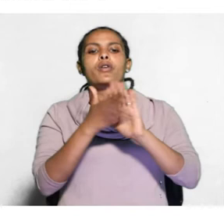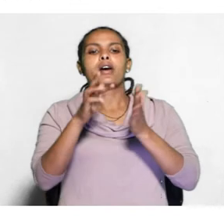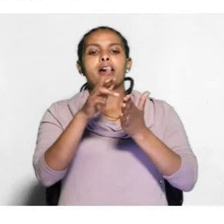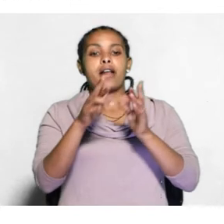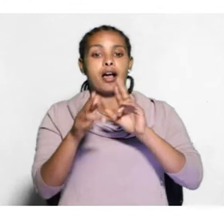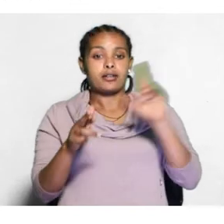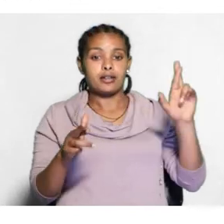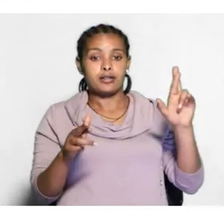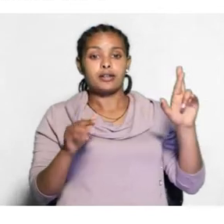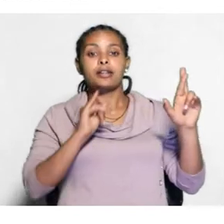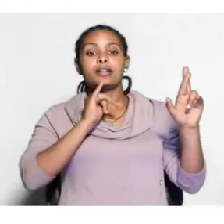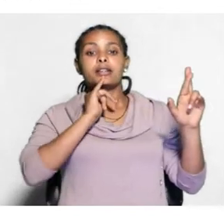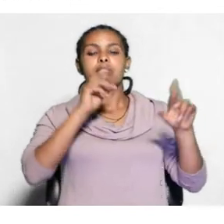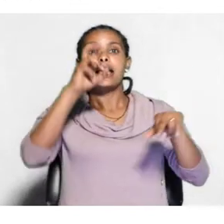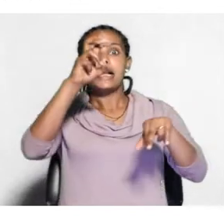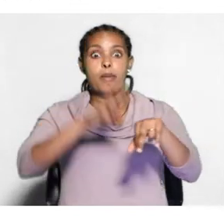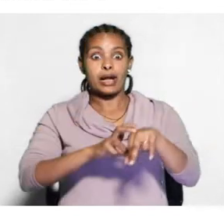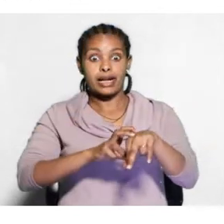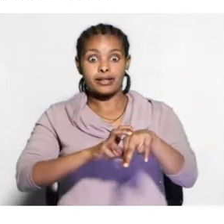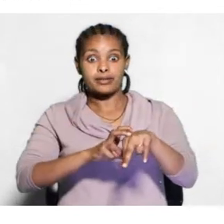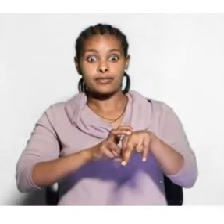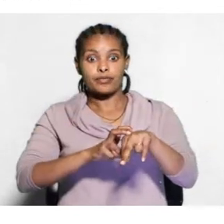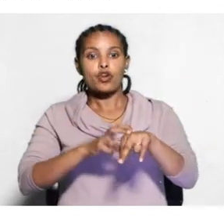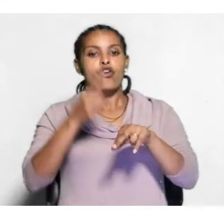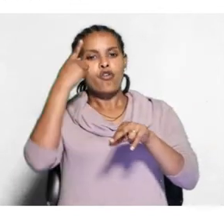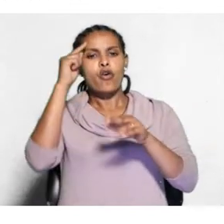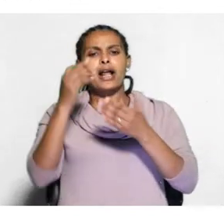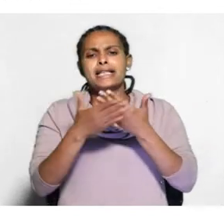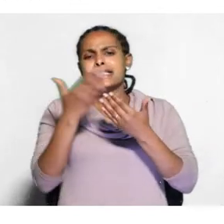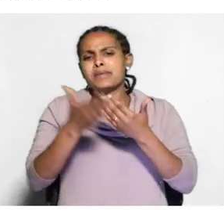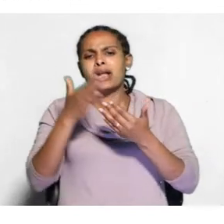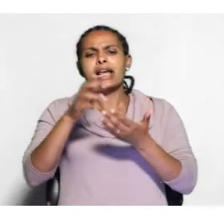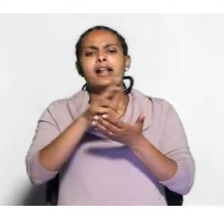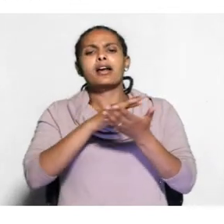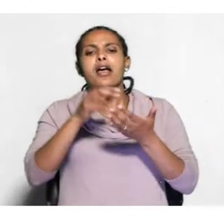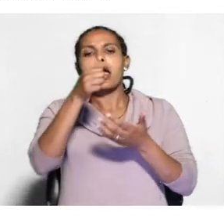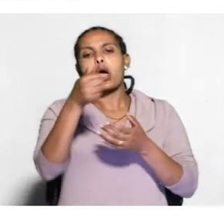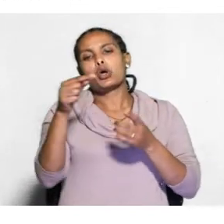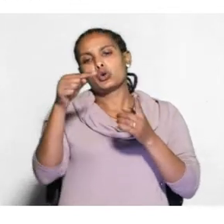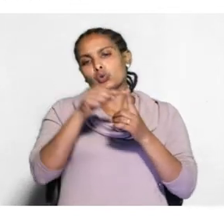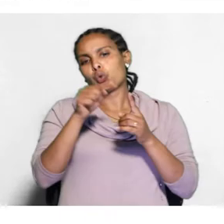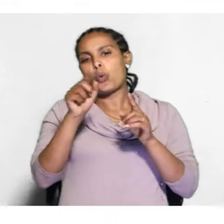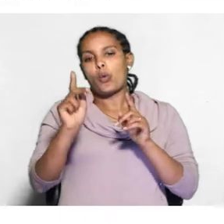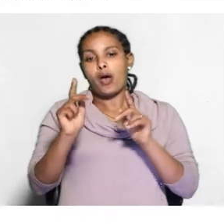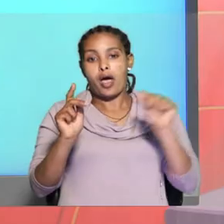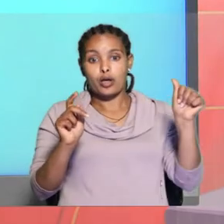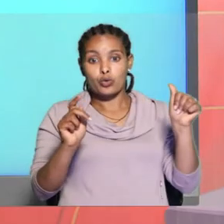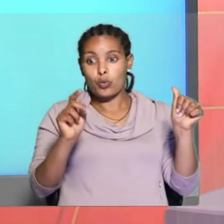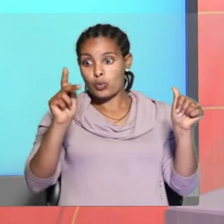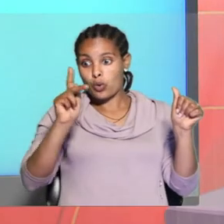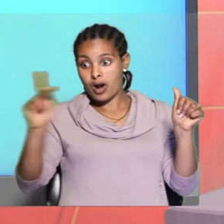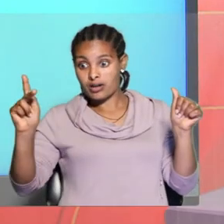reactants is doubled for a simple reaction a to product